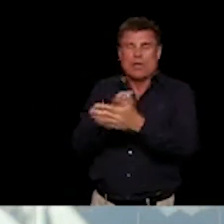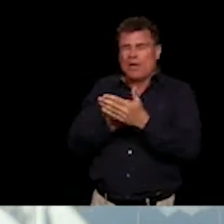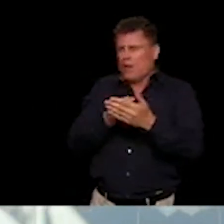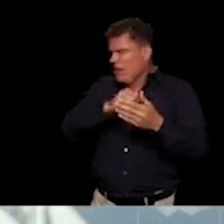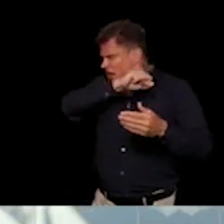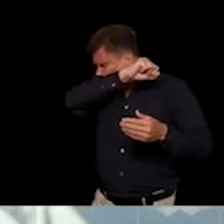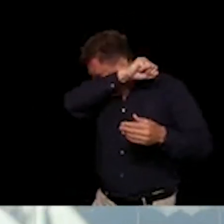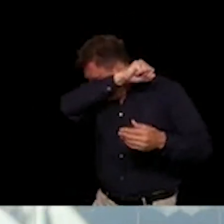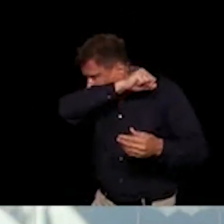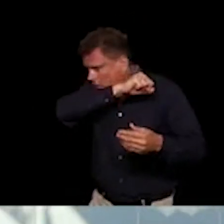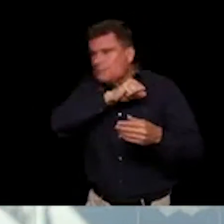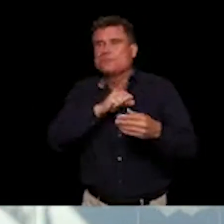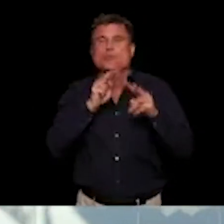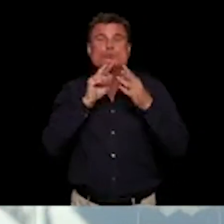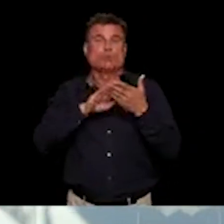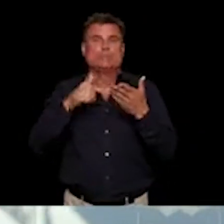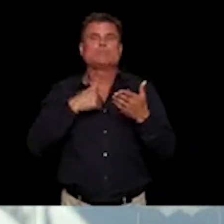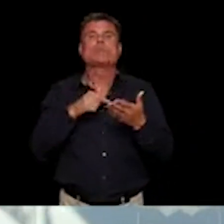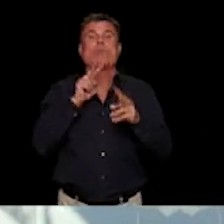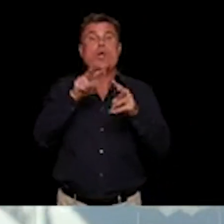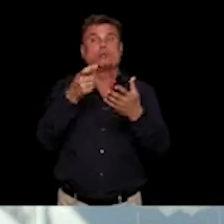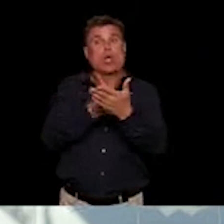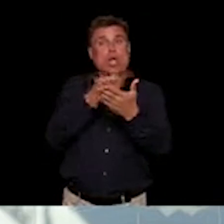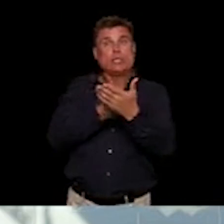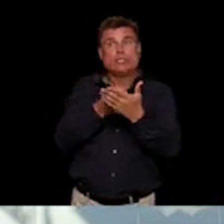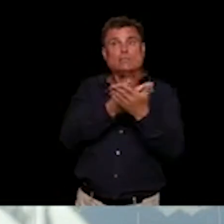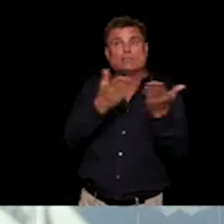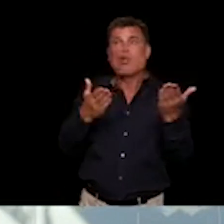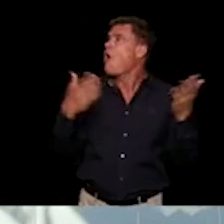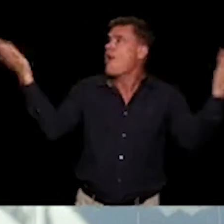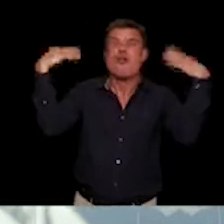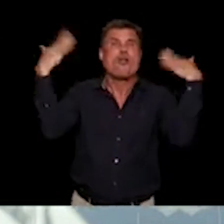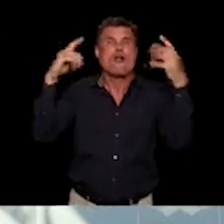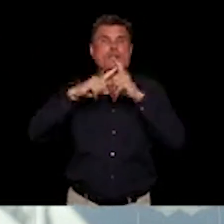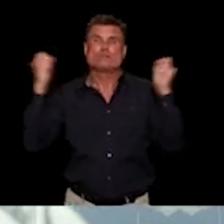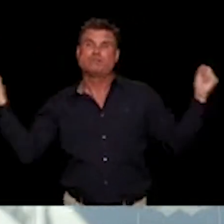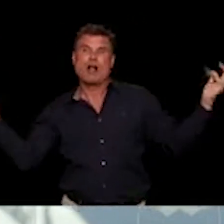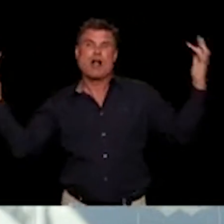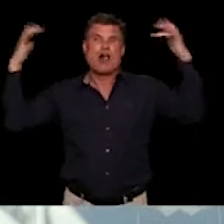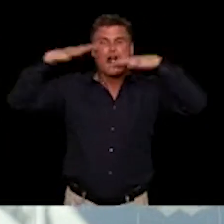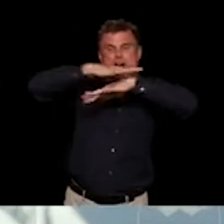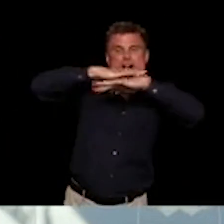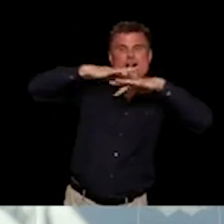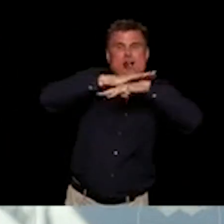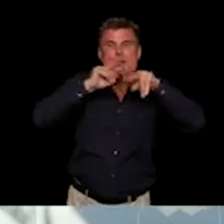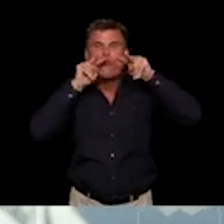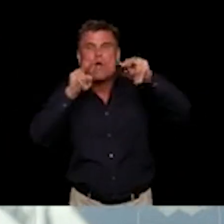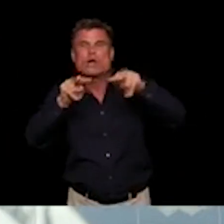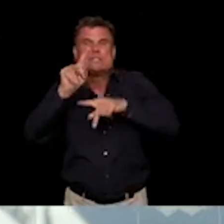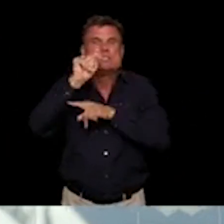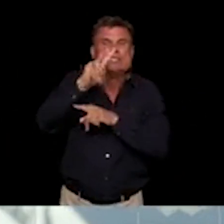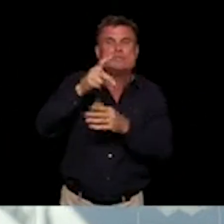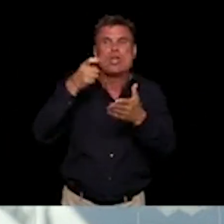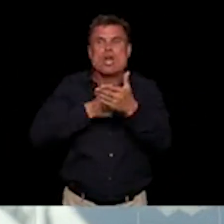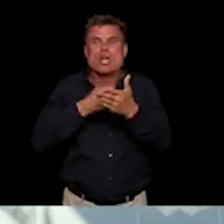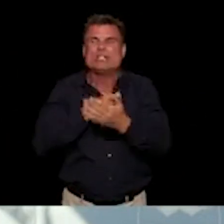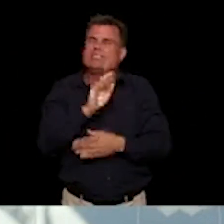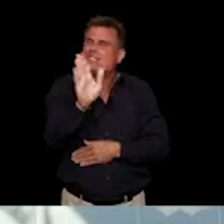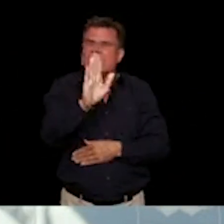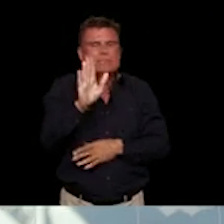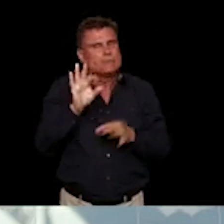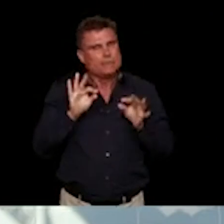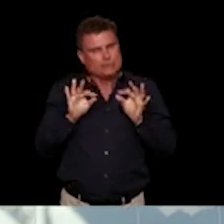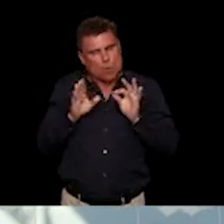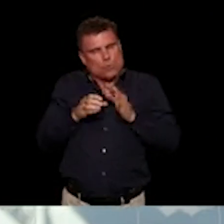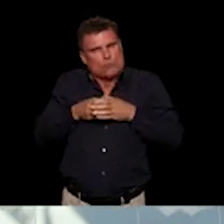there to both encourage people to follow the guidance of public health and to follow the rules of public